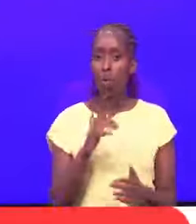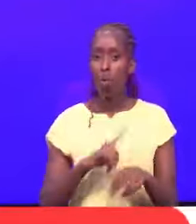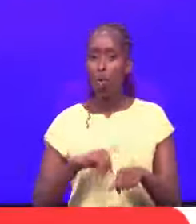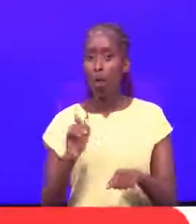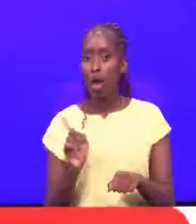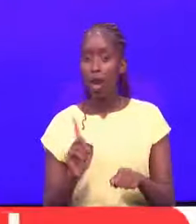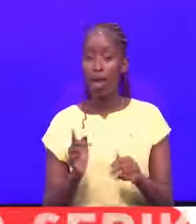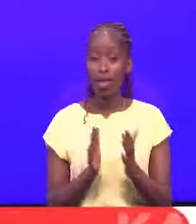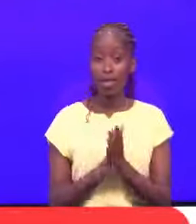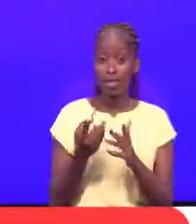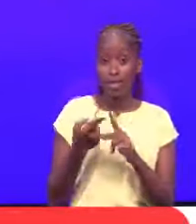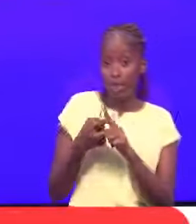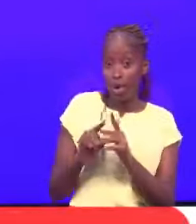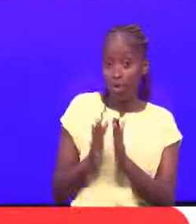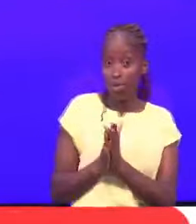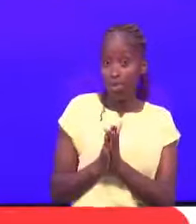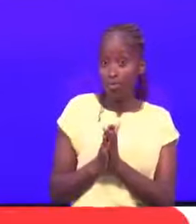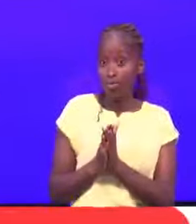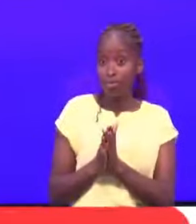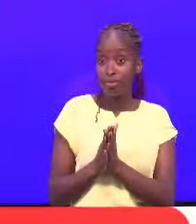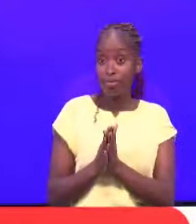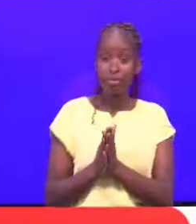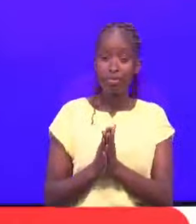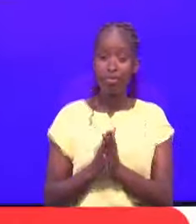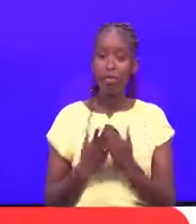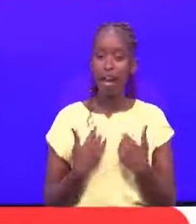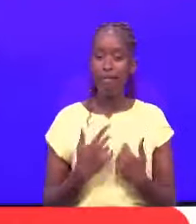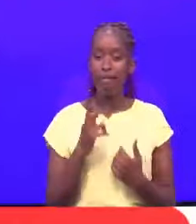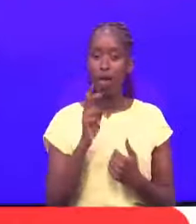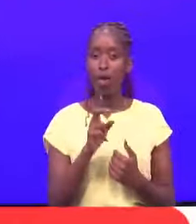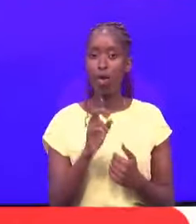started with the apparent